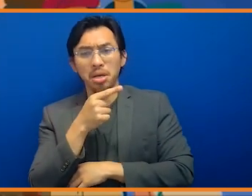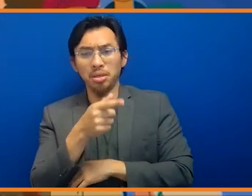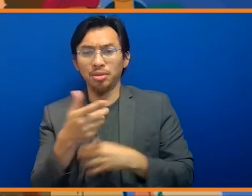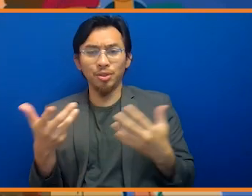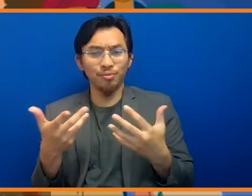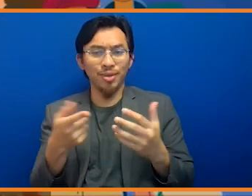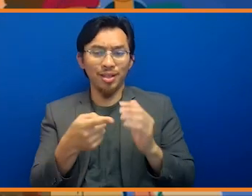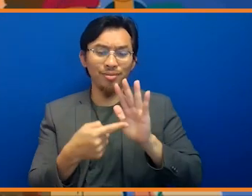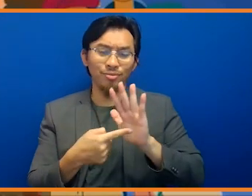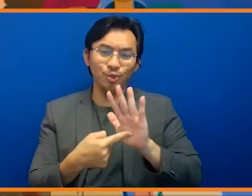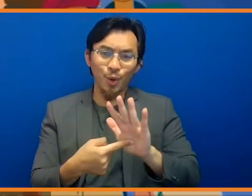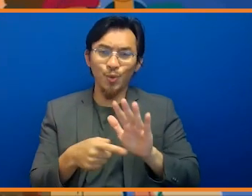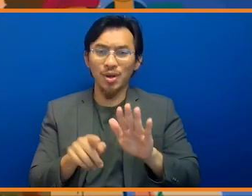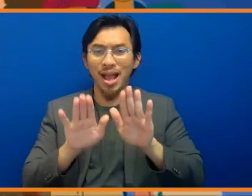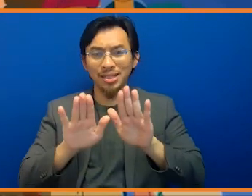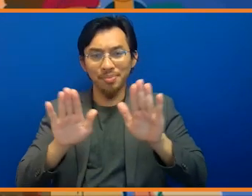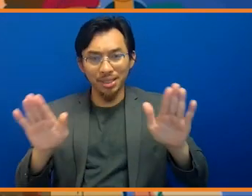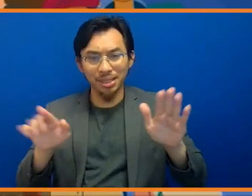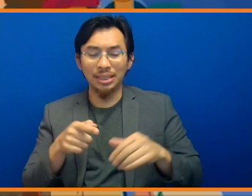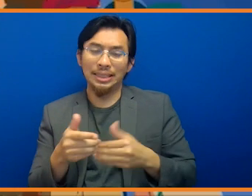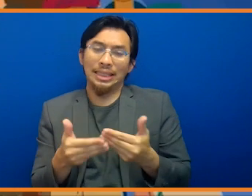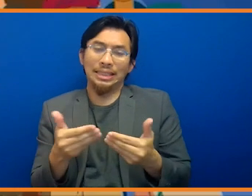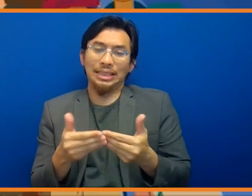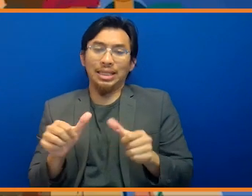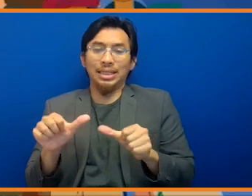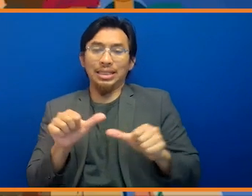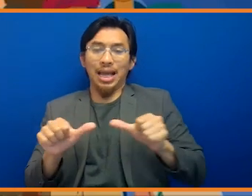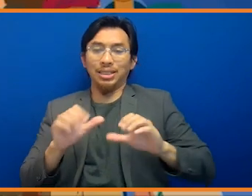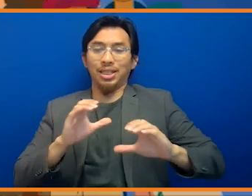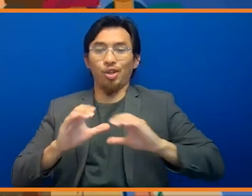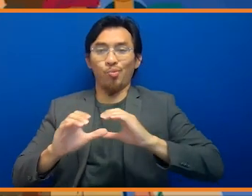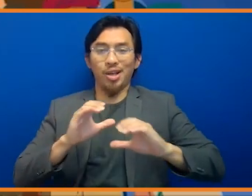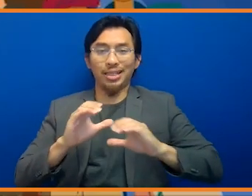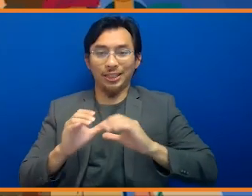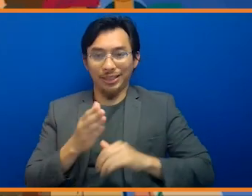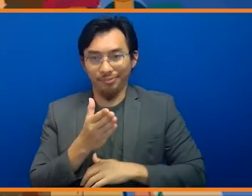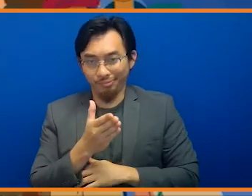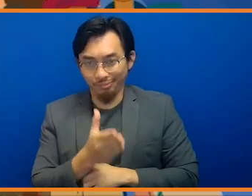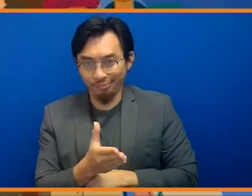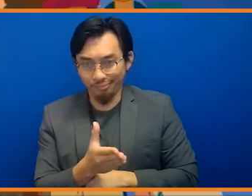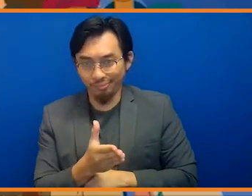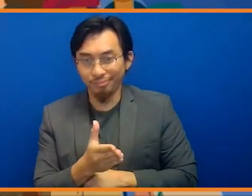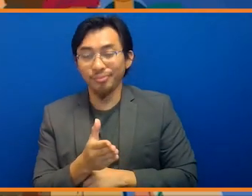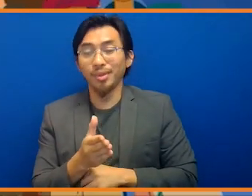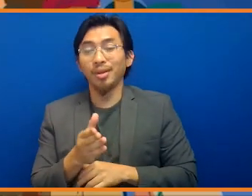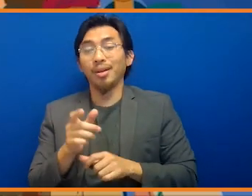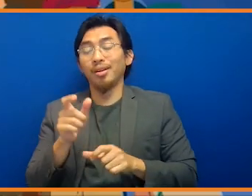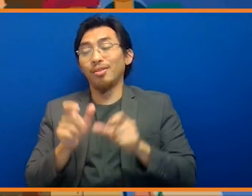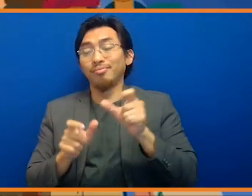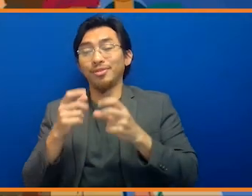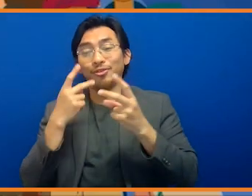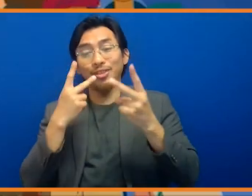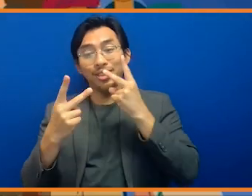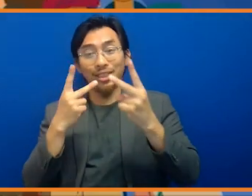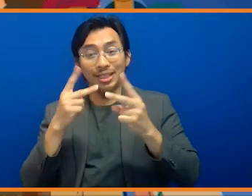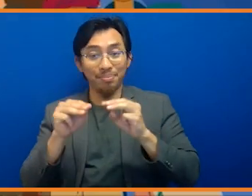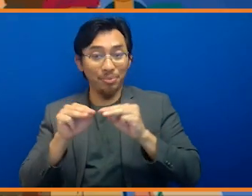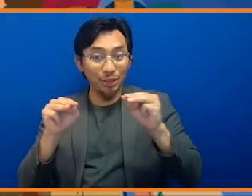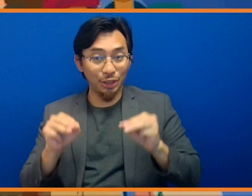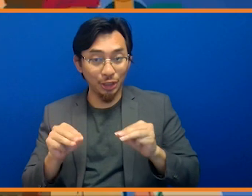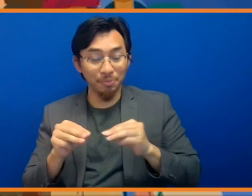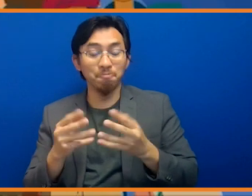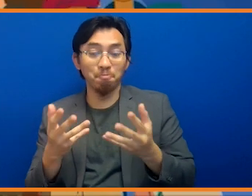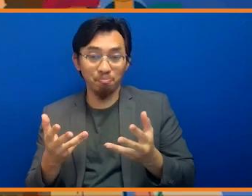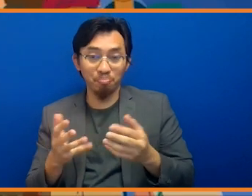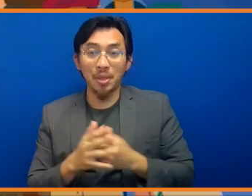in this exhibition. It is easy to science communication this exhibition to the visitor in the museum. But